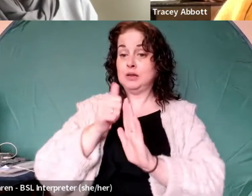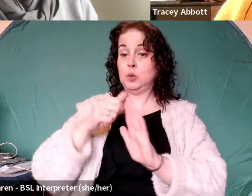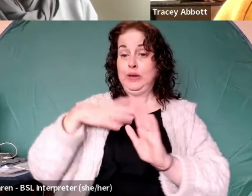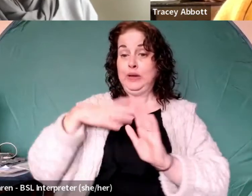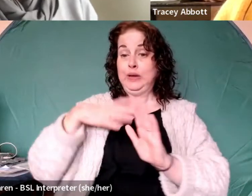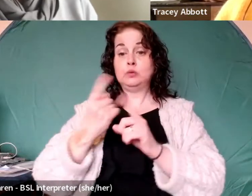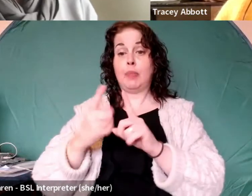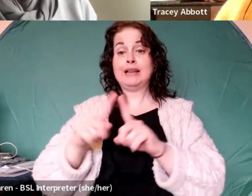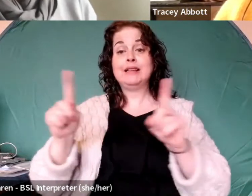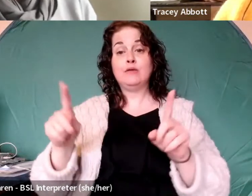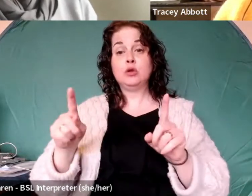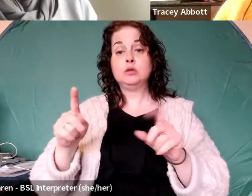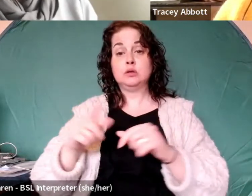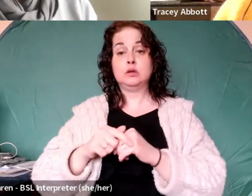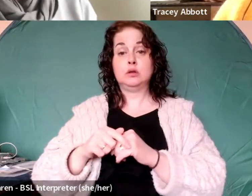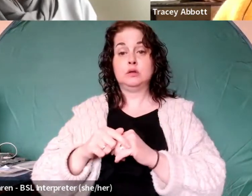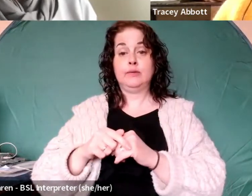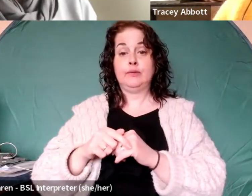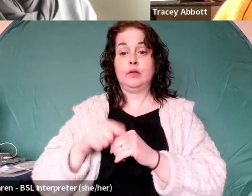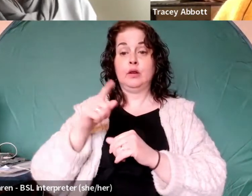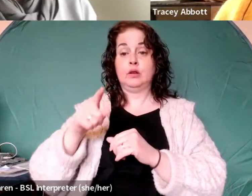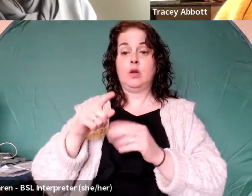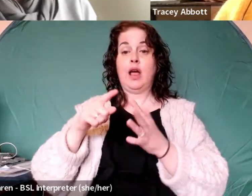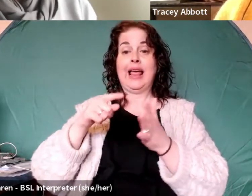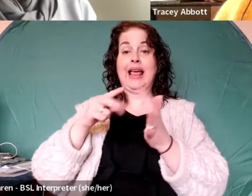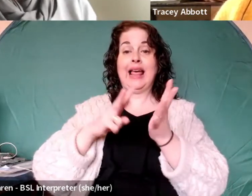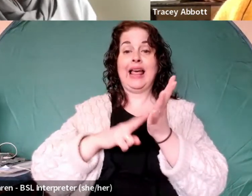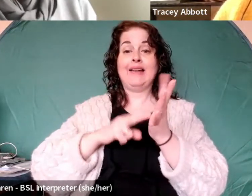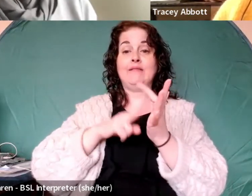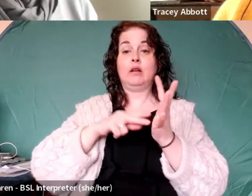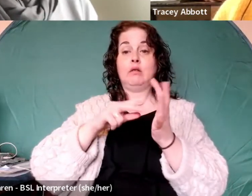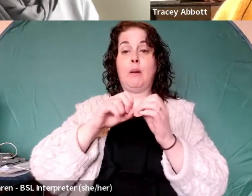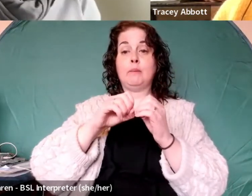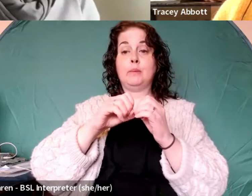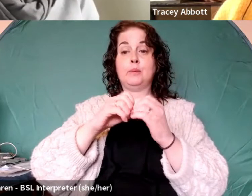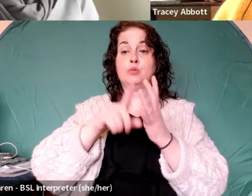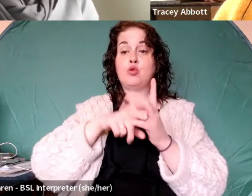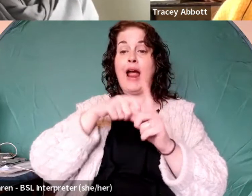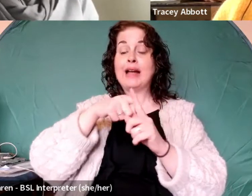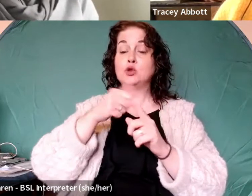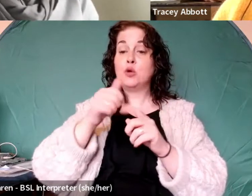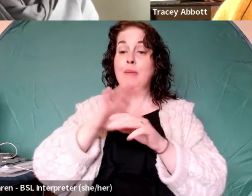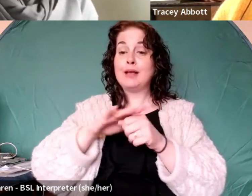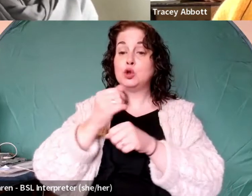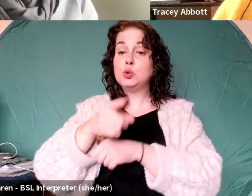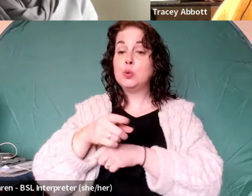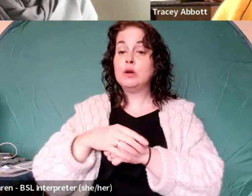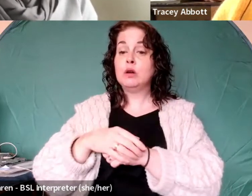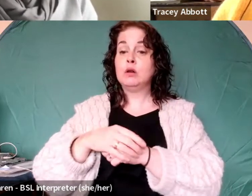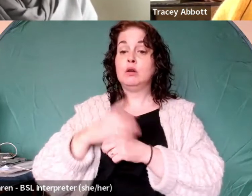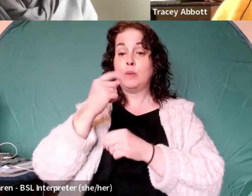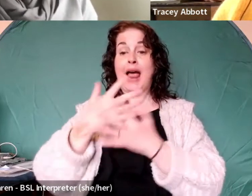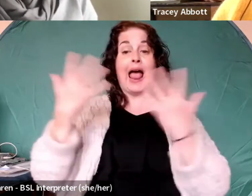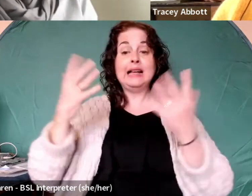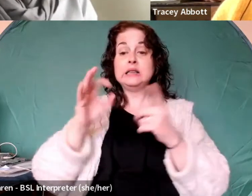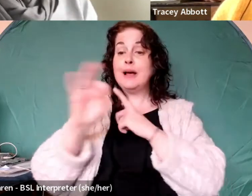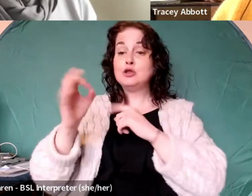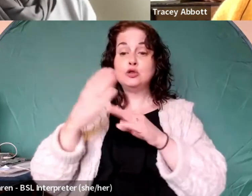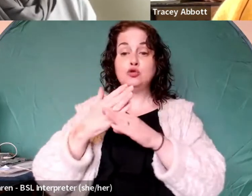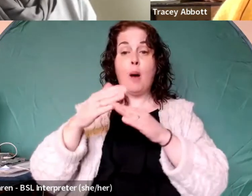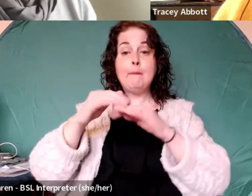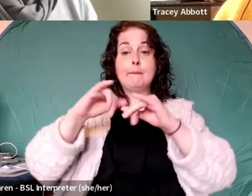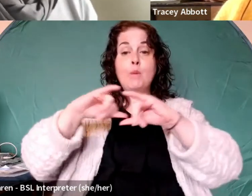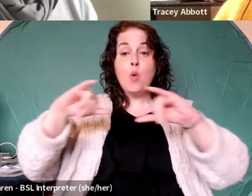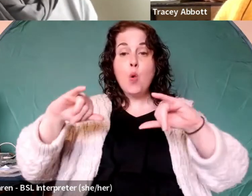something different. And obviously Evenbreak is a great place to do that, but it could also be, any specialist job boards. It